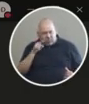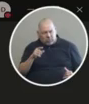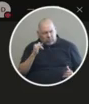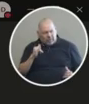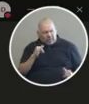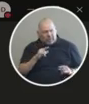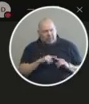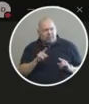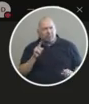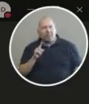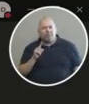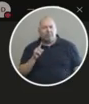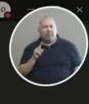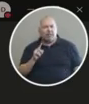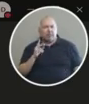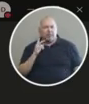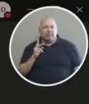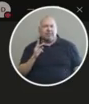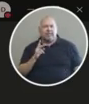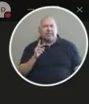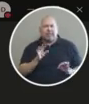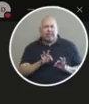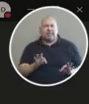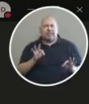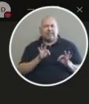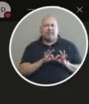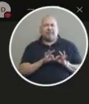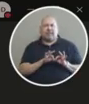know that we've seen a significant